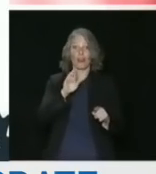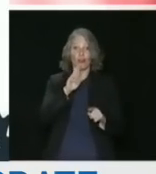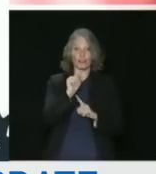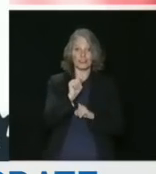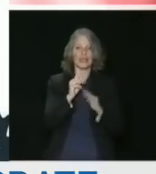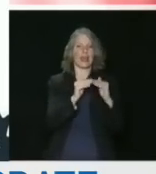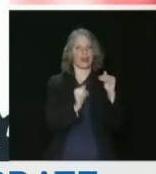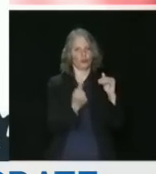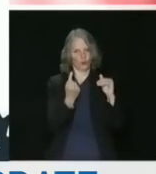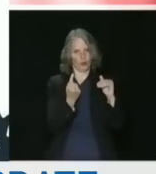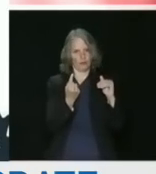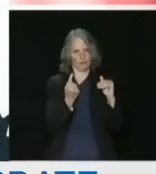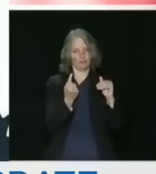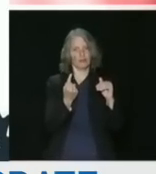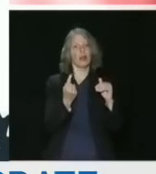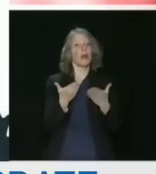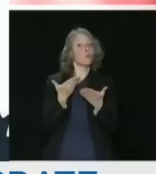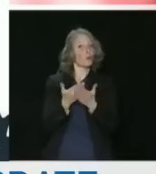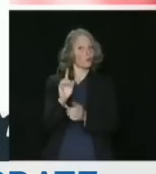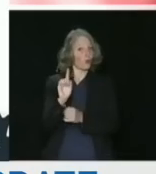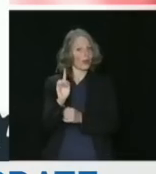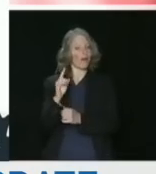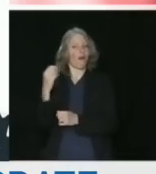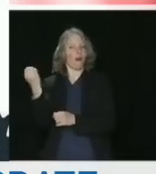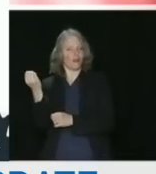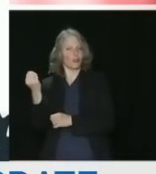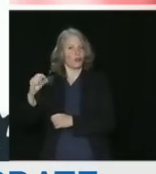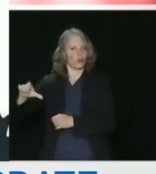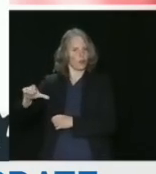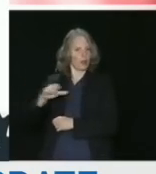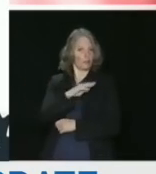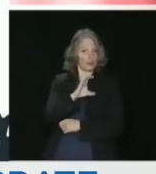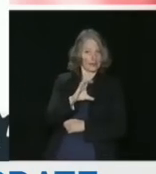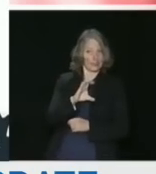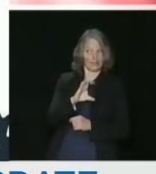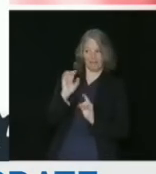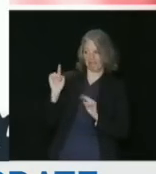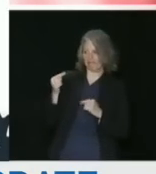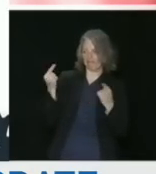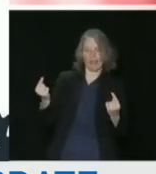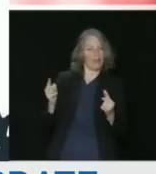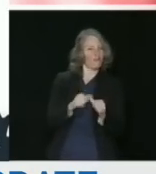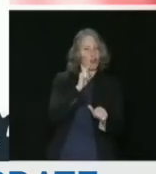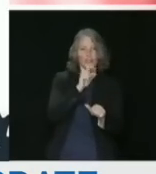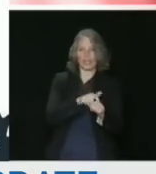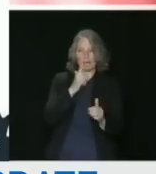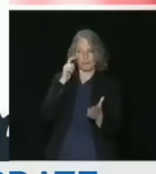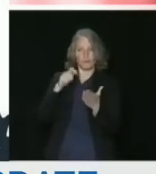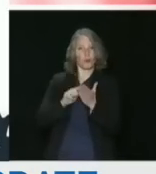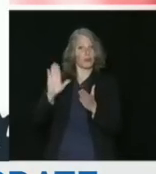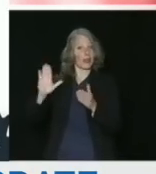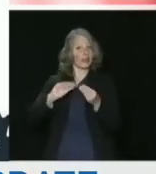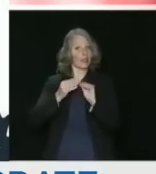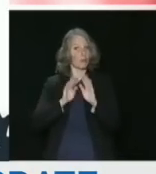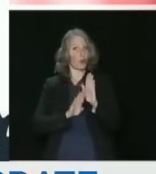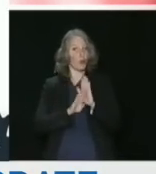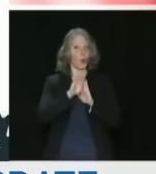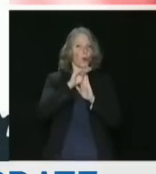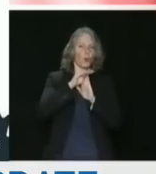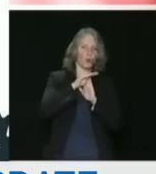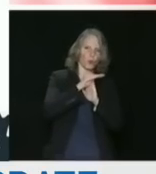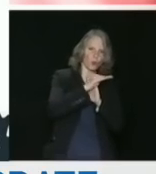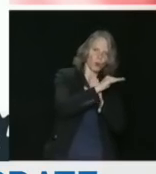1. This means that for the first time in many weeks, the epidemic has dropped out of a growth